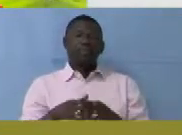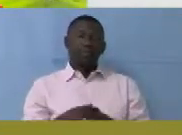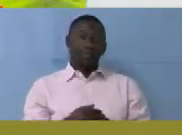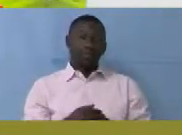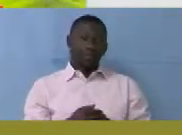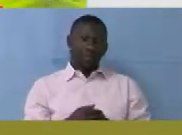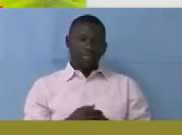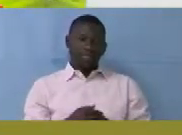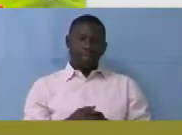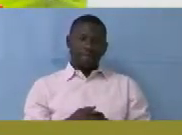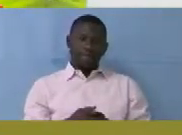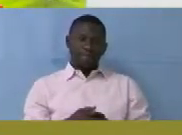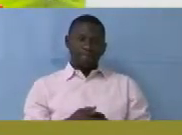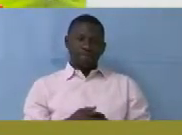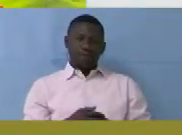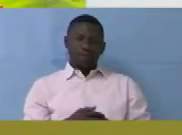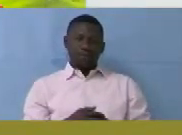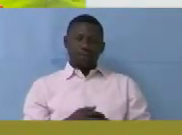So,